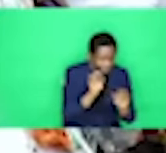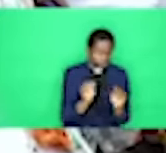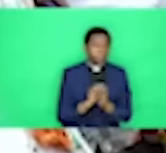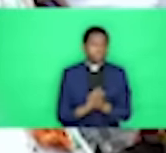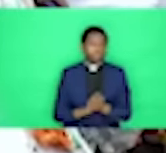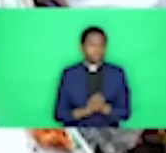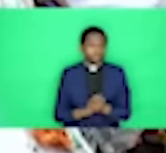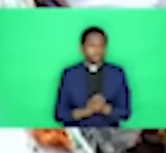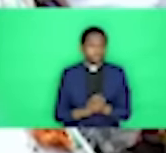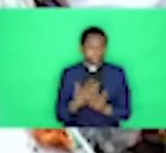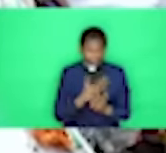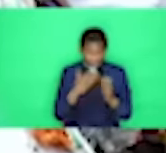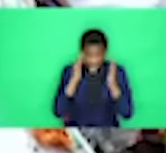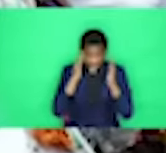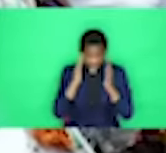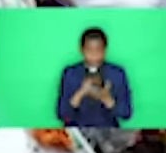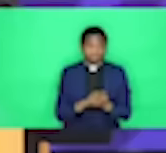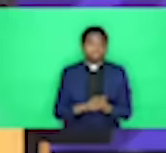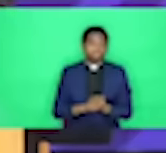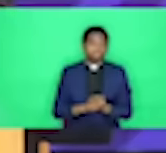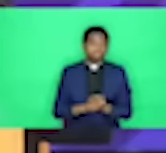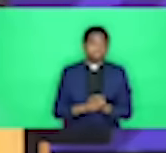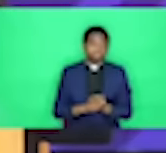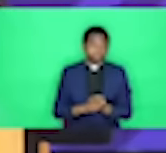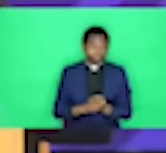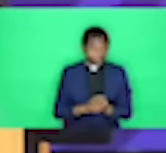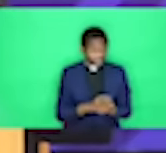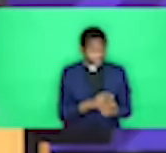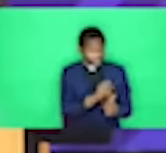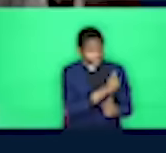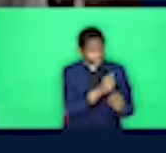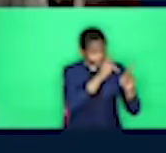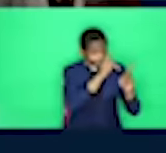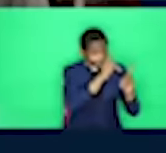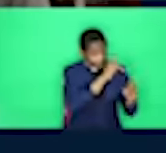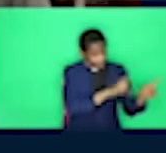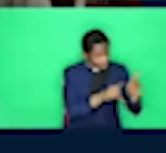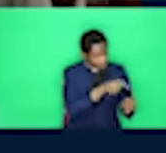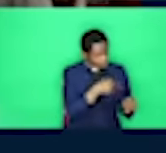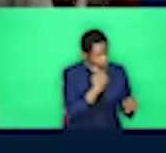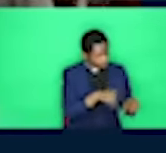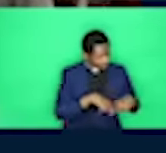Then pay attention to this. A people living with conflicting values